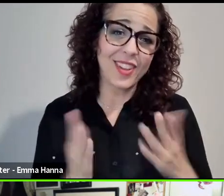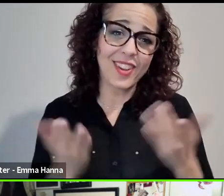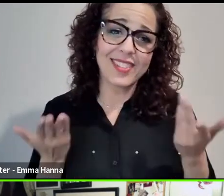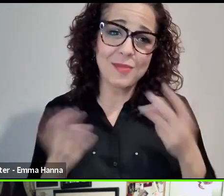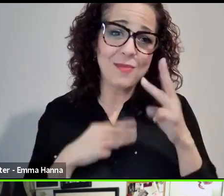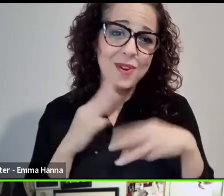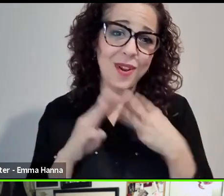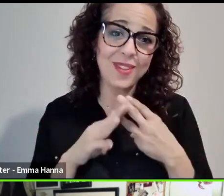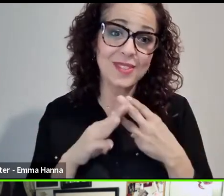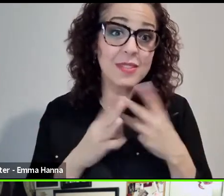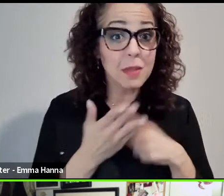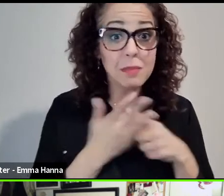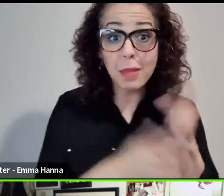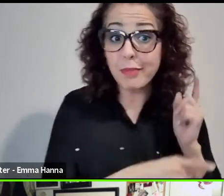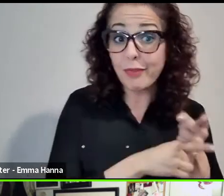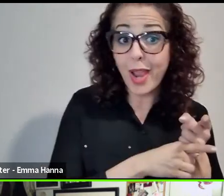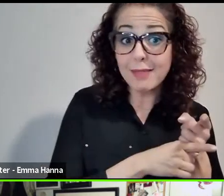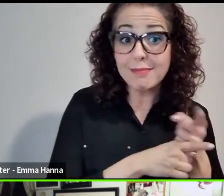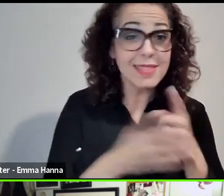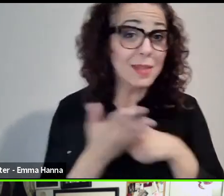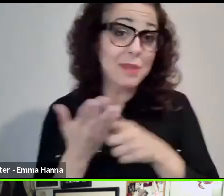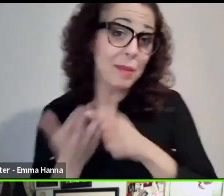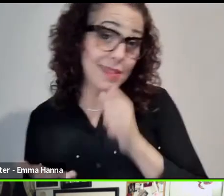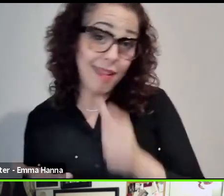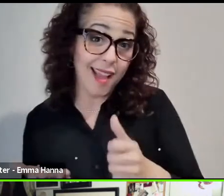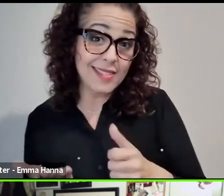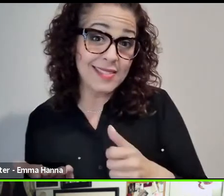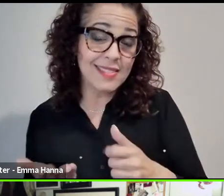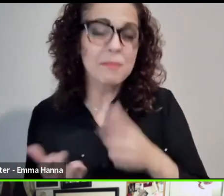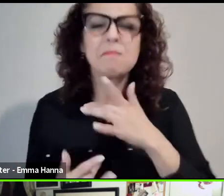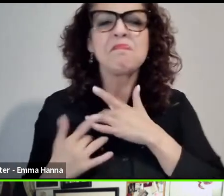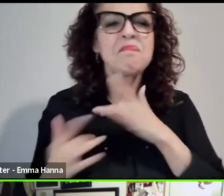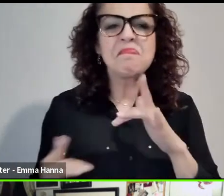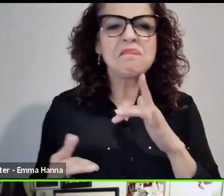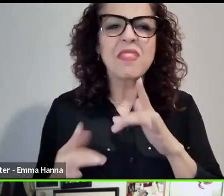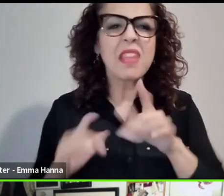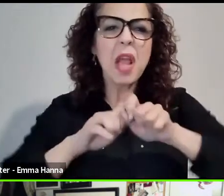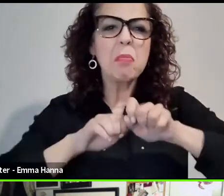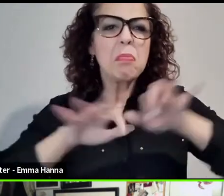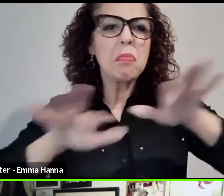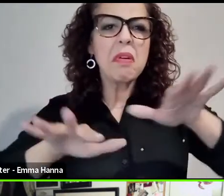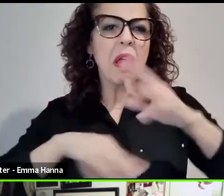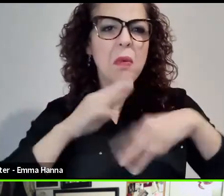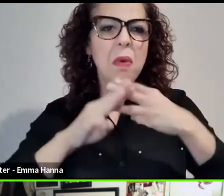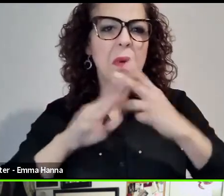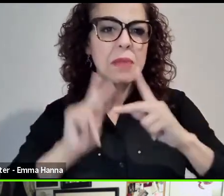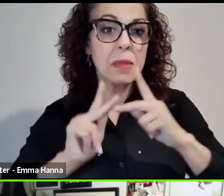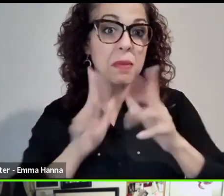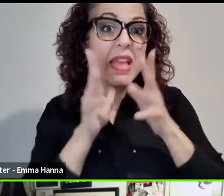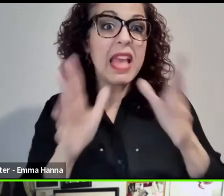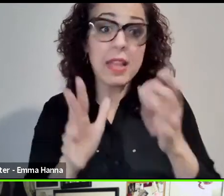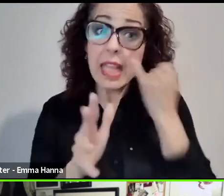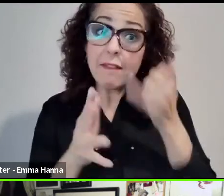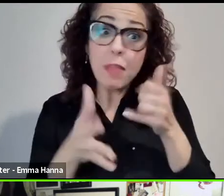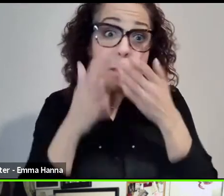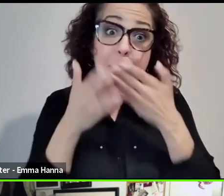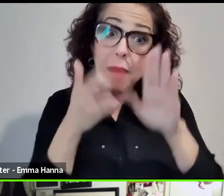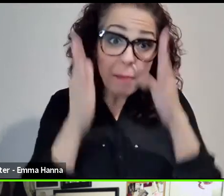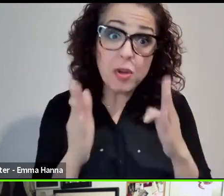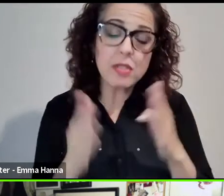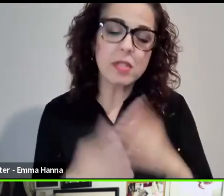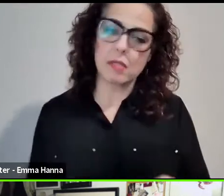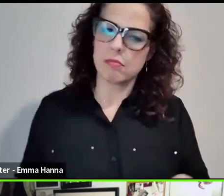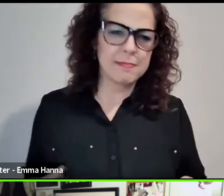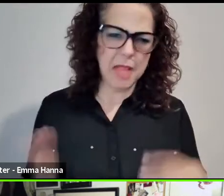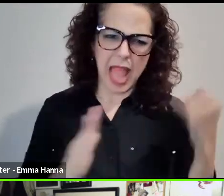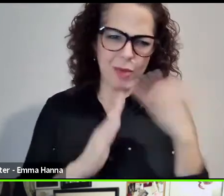sometimes they're right. Sometimes they're not right, but I tend not to put out anything into the world that people really hate, unless they're a bad person. If they're a bad person, I mean, I'll draw